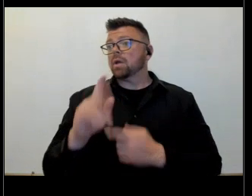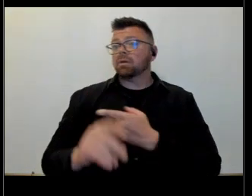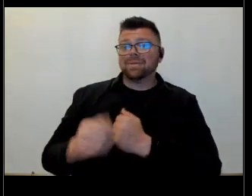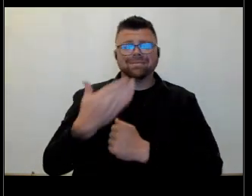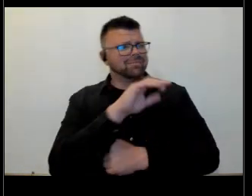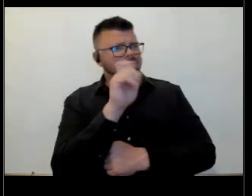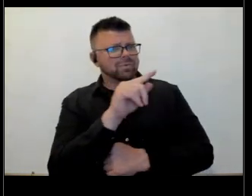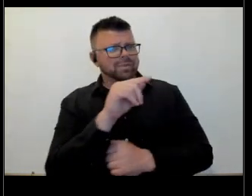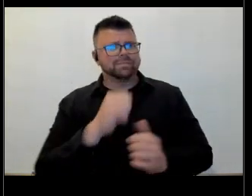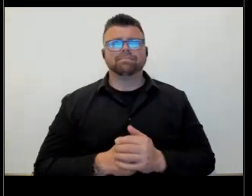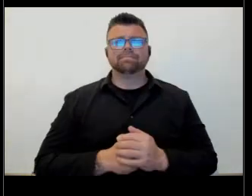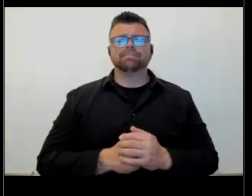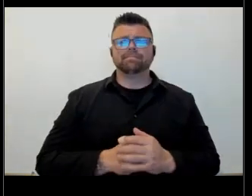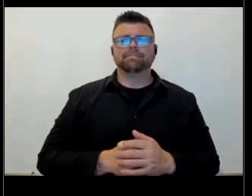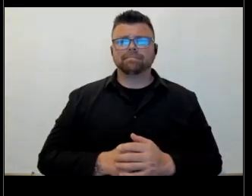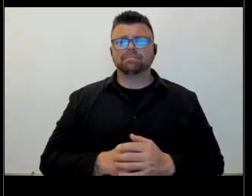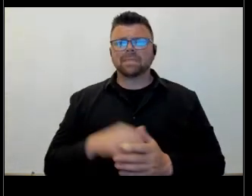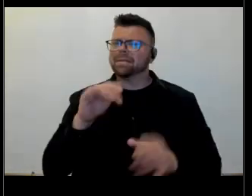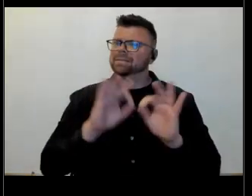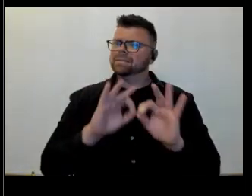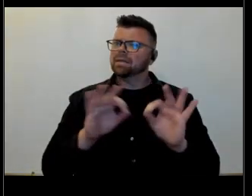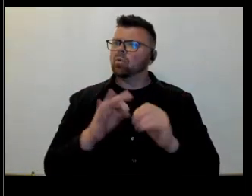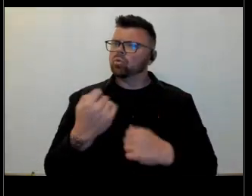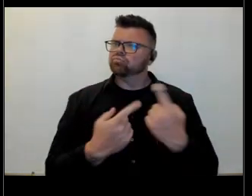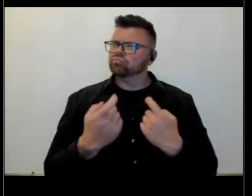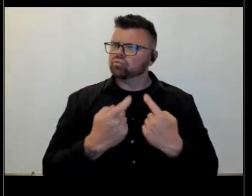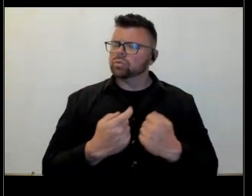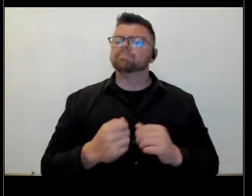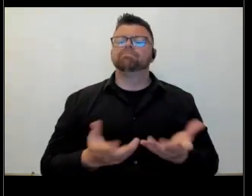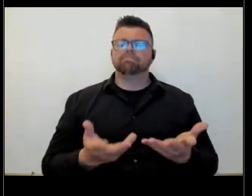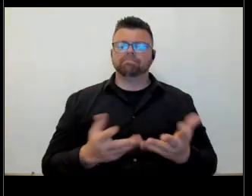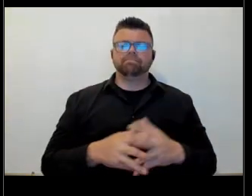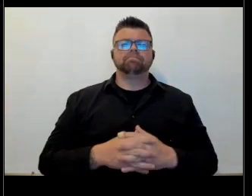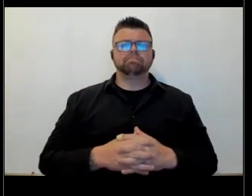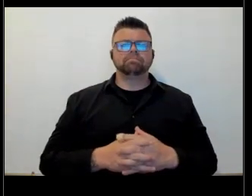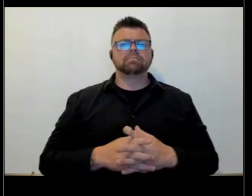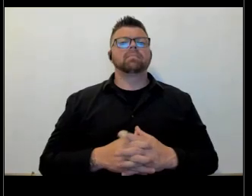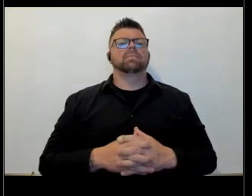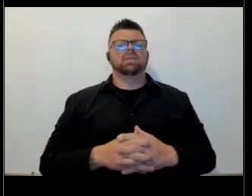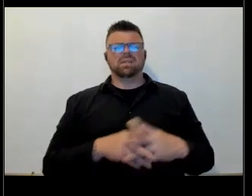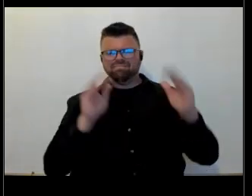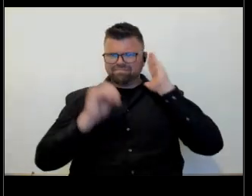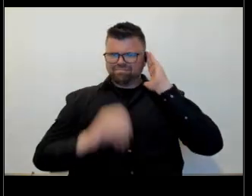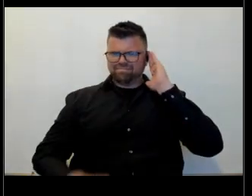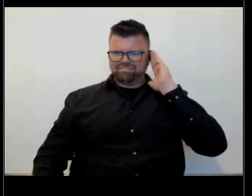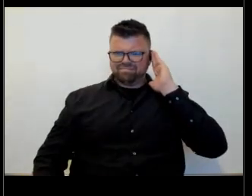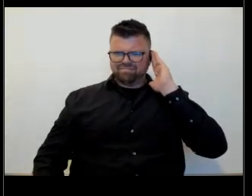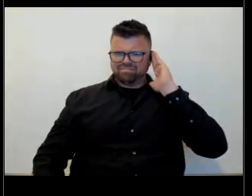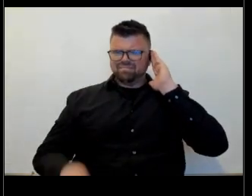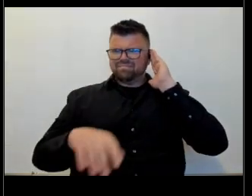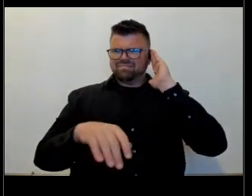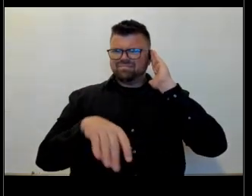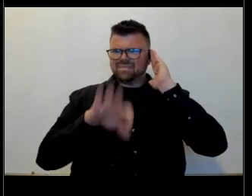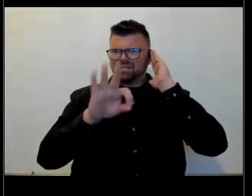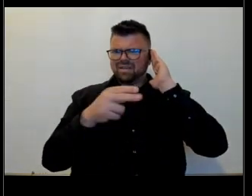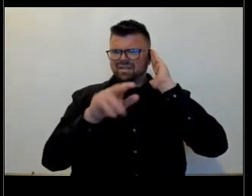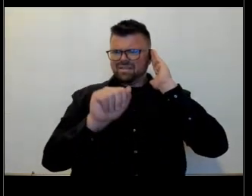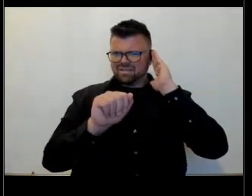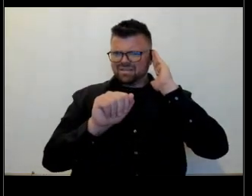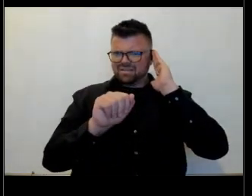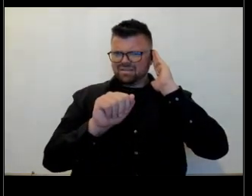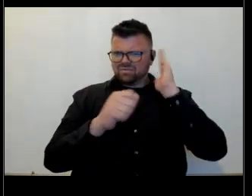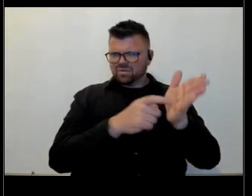I think that's an important question. So the Fair Housing Act guidelines require that public